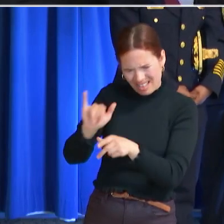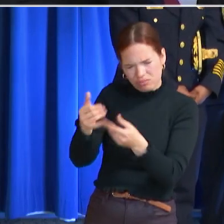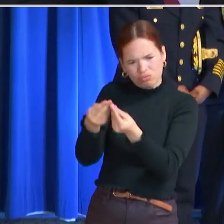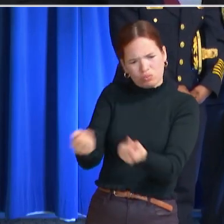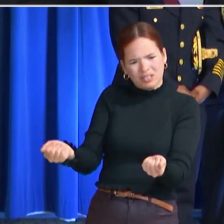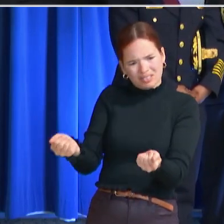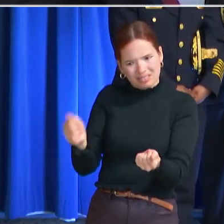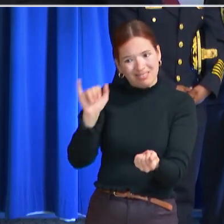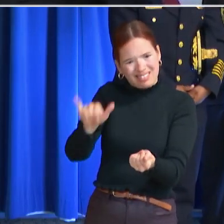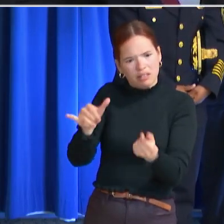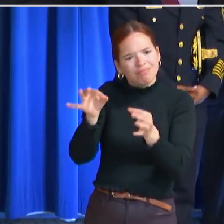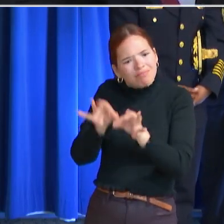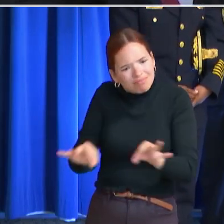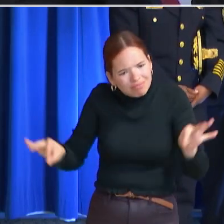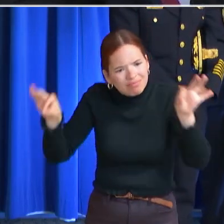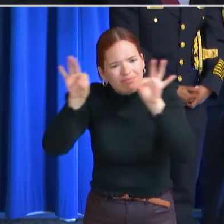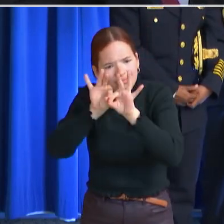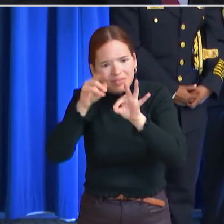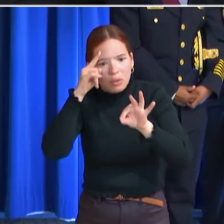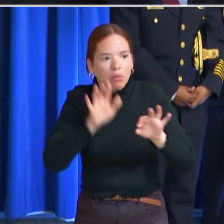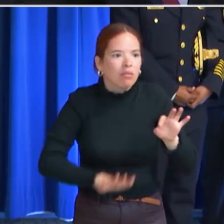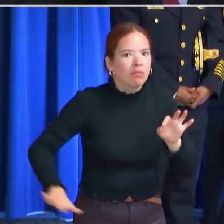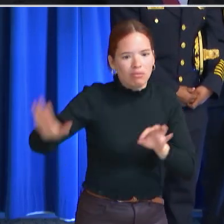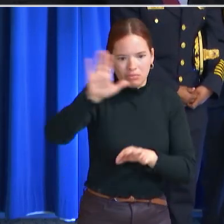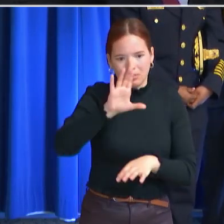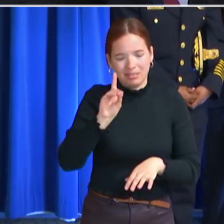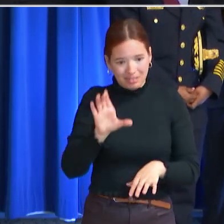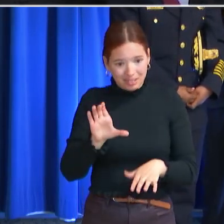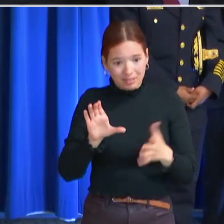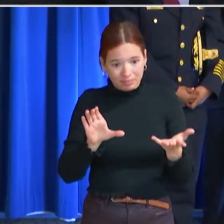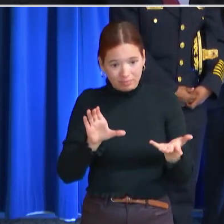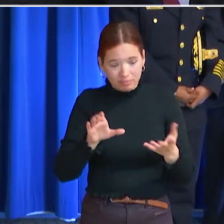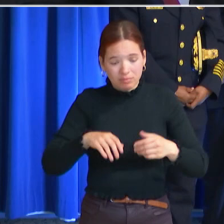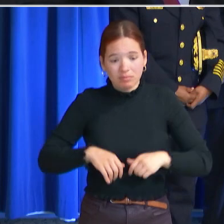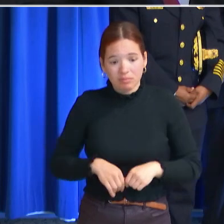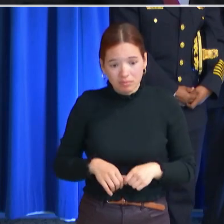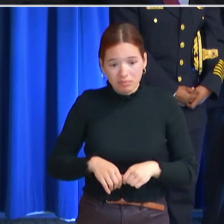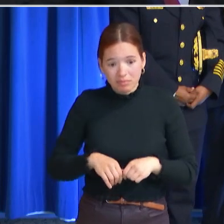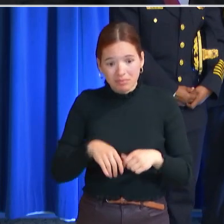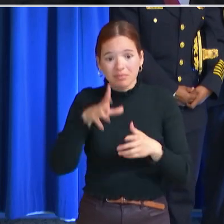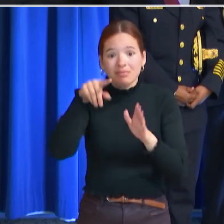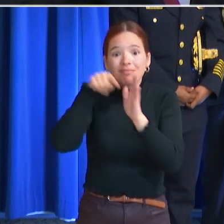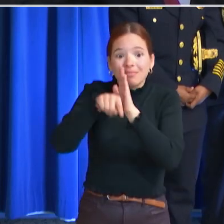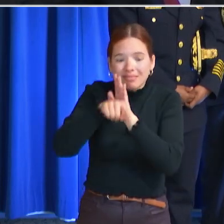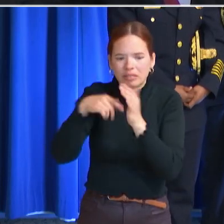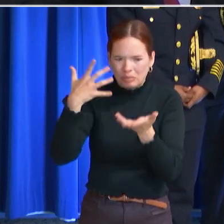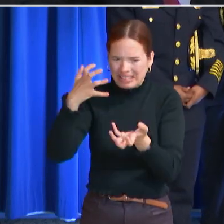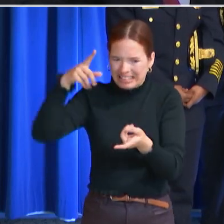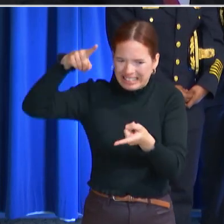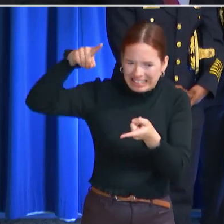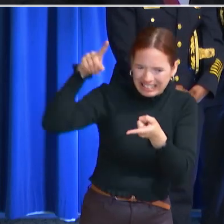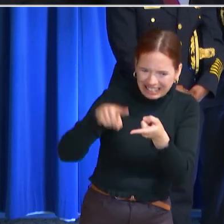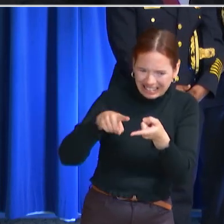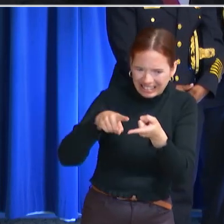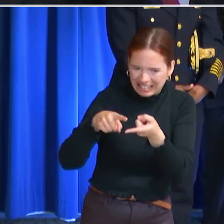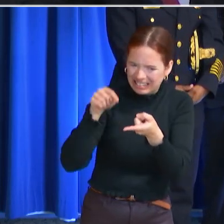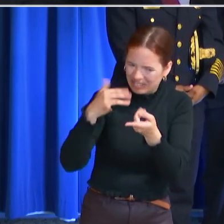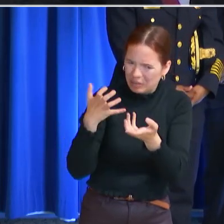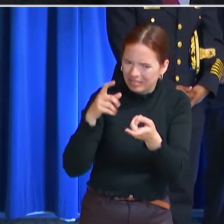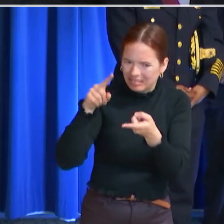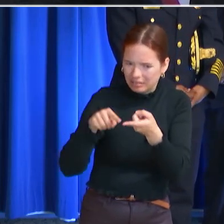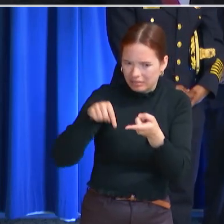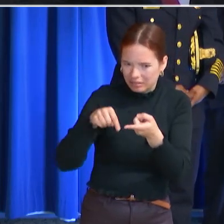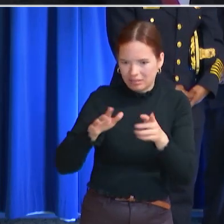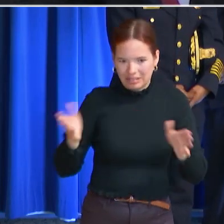across the city. We also launched the Homicide Reduction Partnership, where we saw reductions in violence and homicides in communities. We